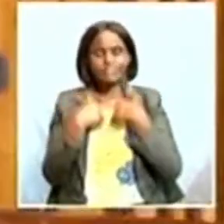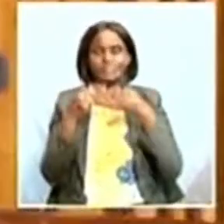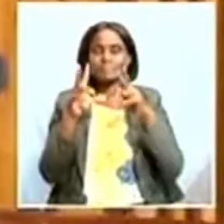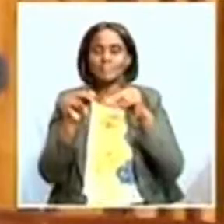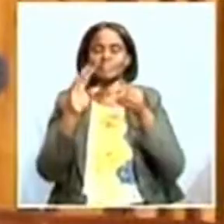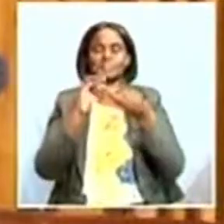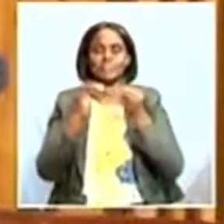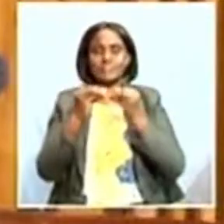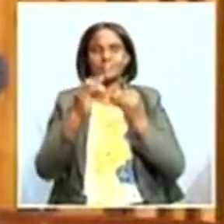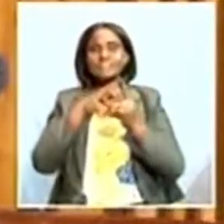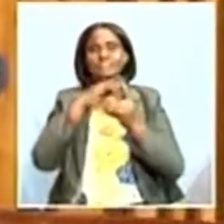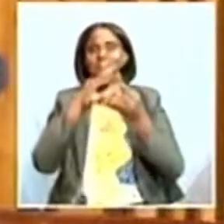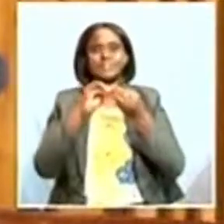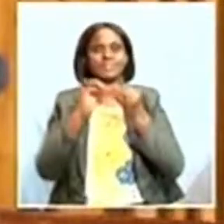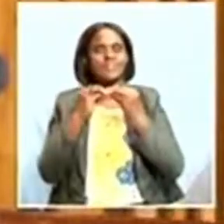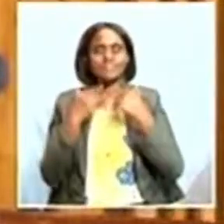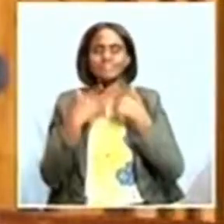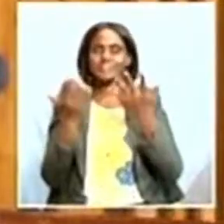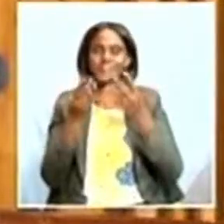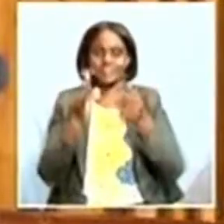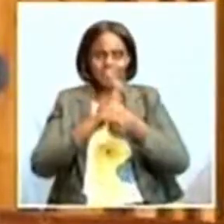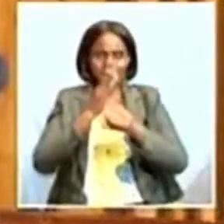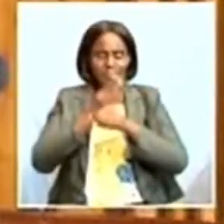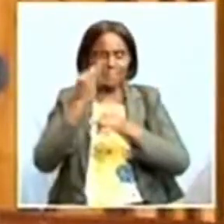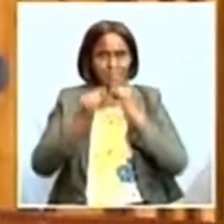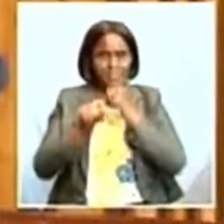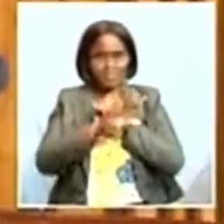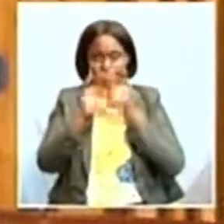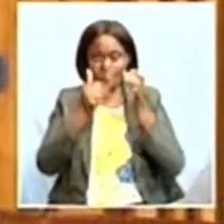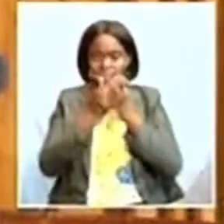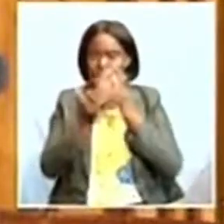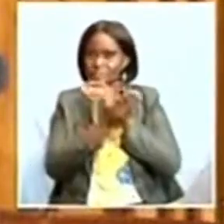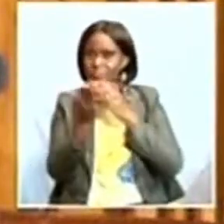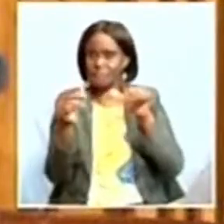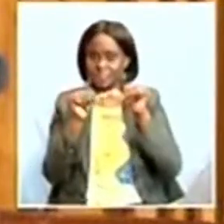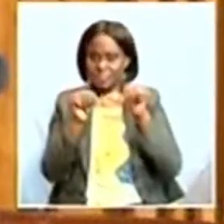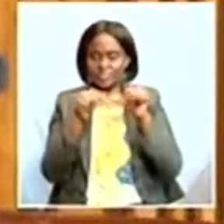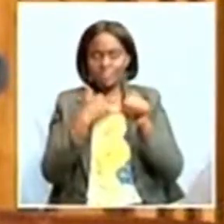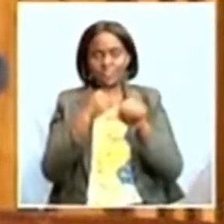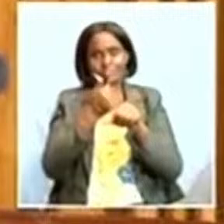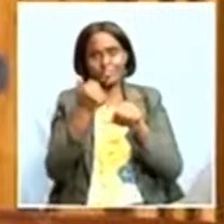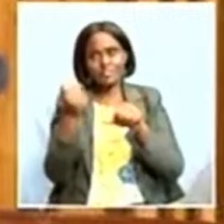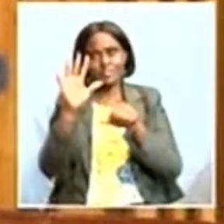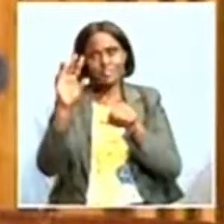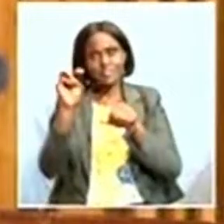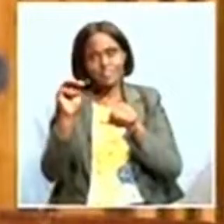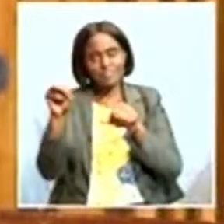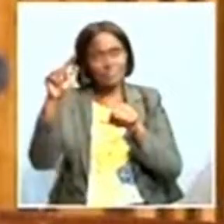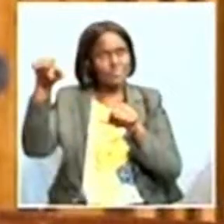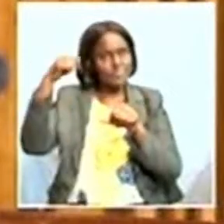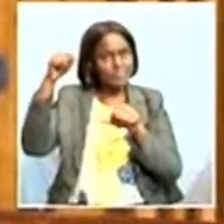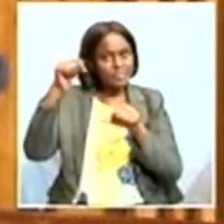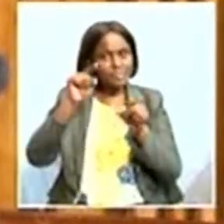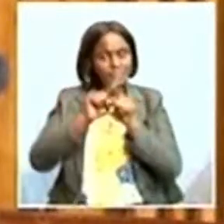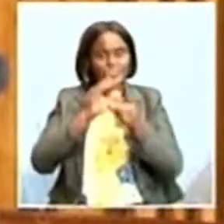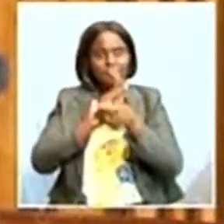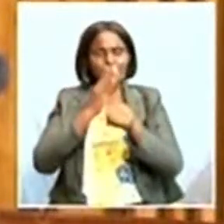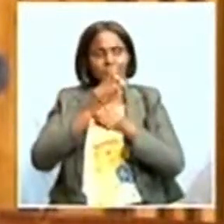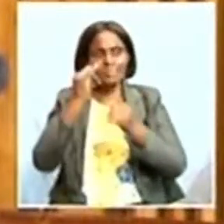no quorum. So after the bells being rang, still another 5 minutes the bells were rang and the House